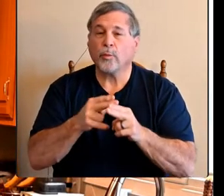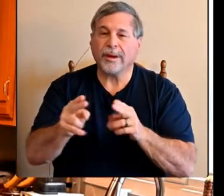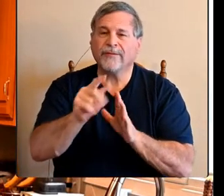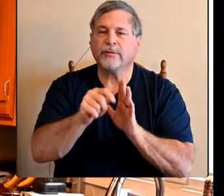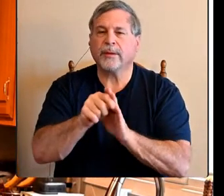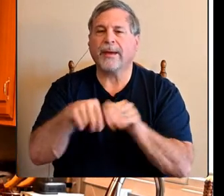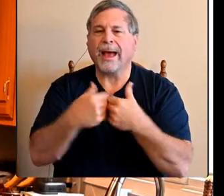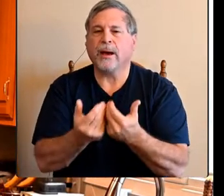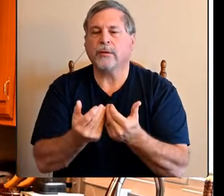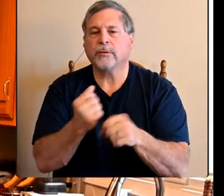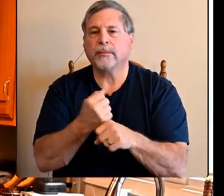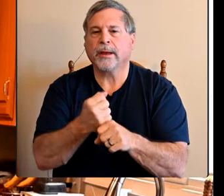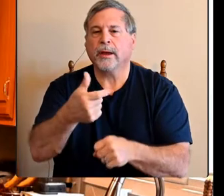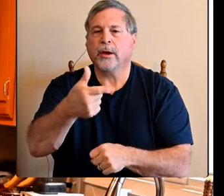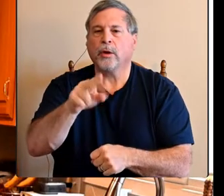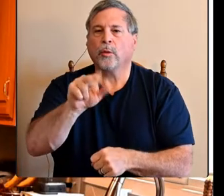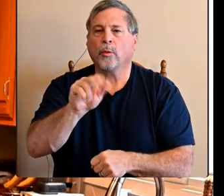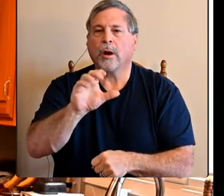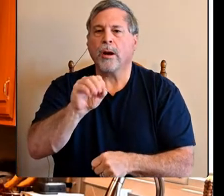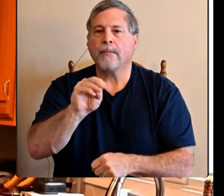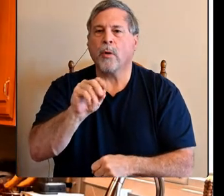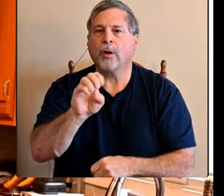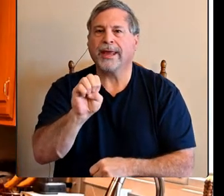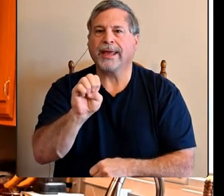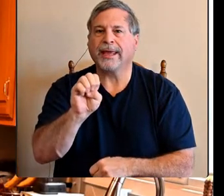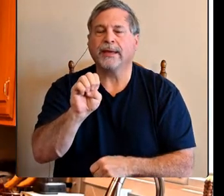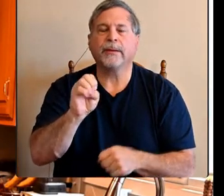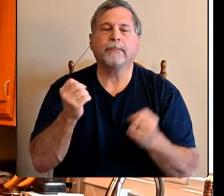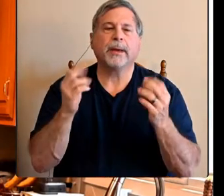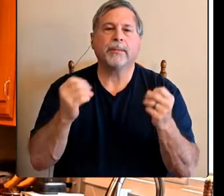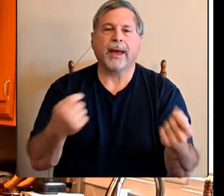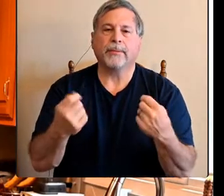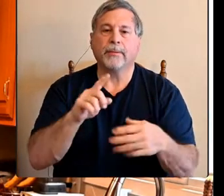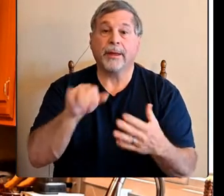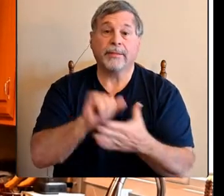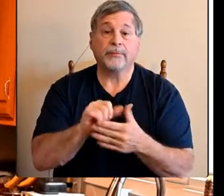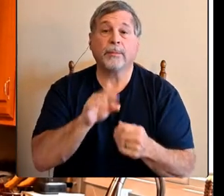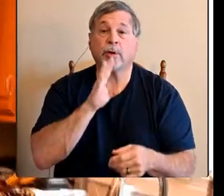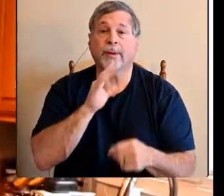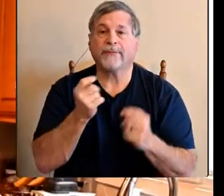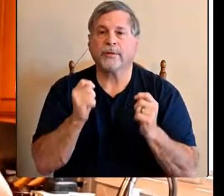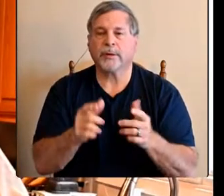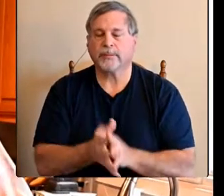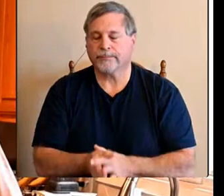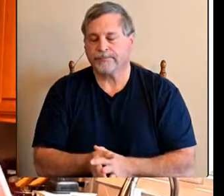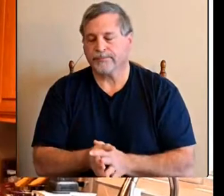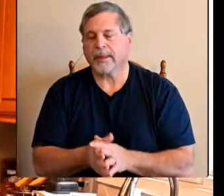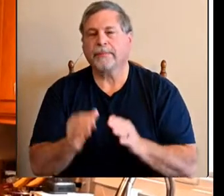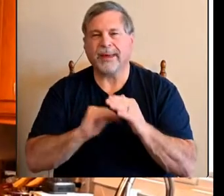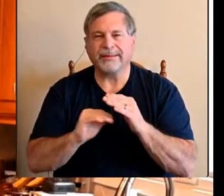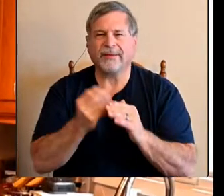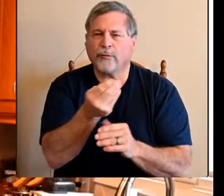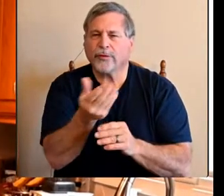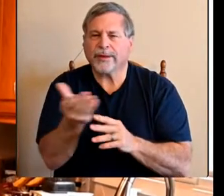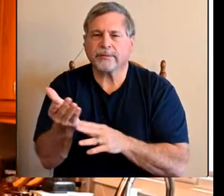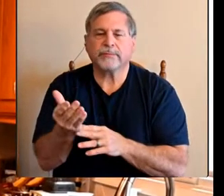on how to make guacamole a lot of people have asked about this so i'm going to talk about it real quick basically got a few